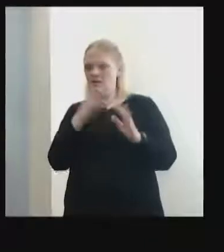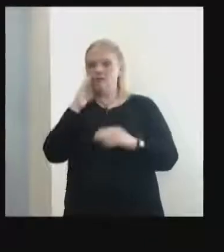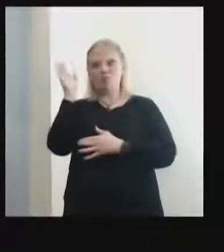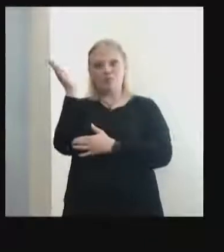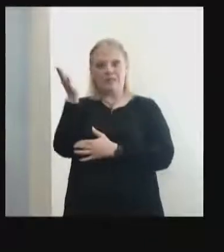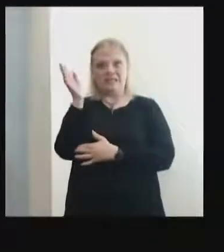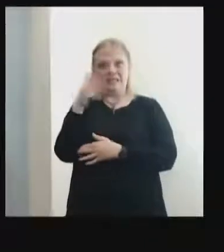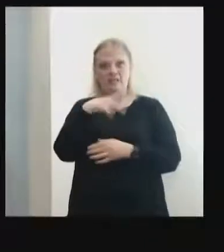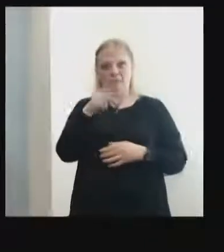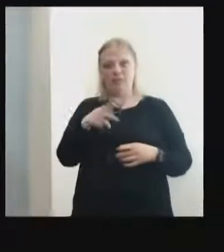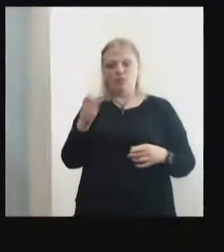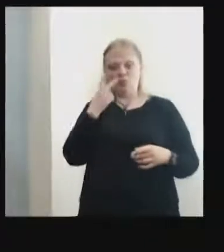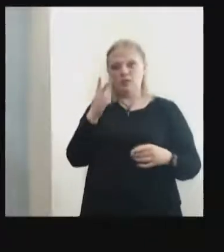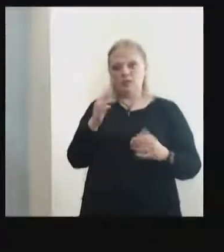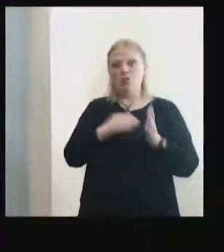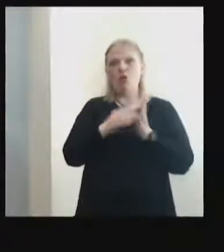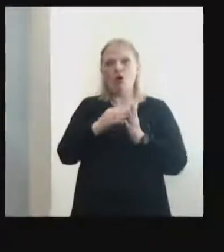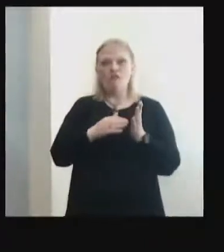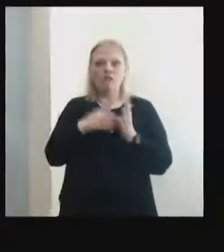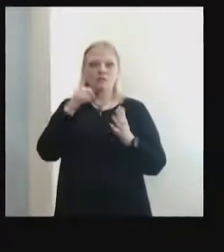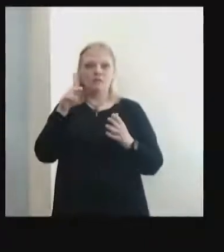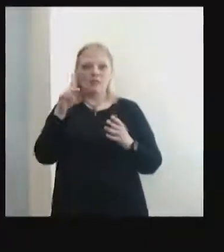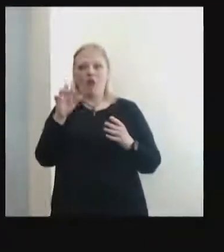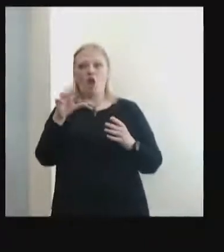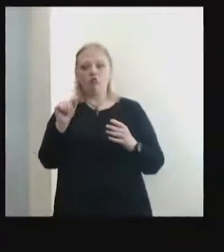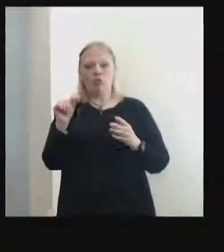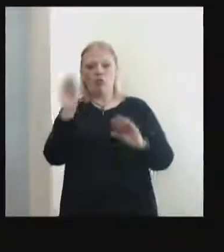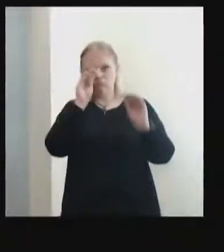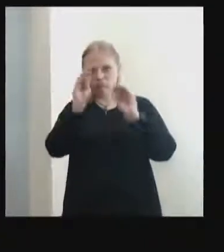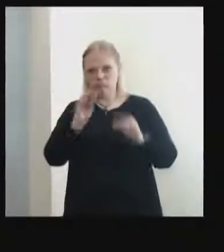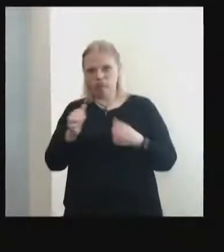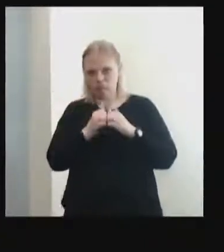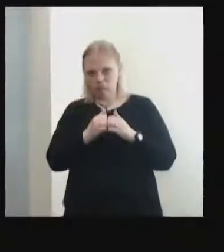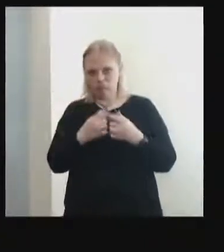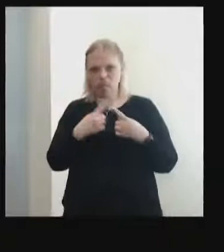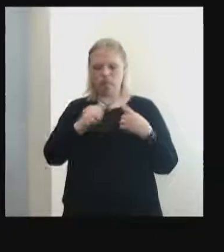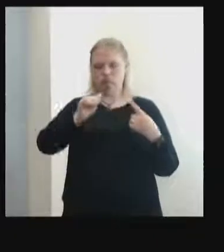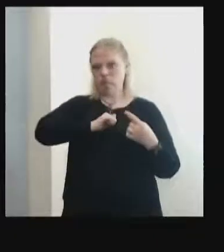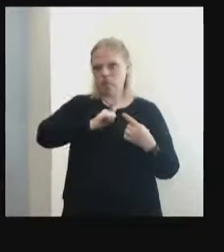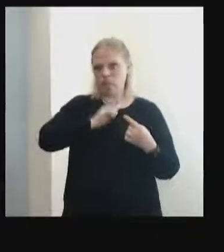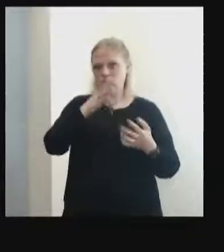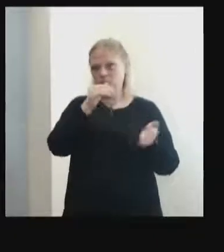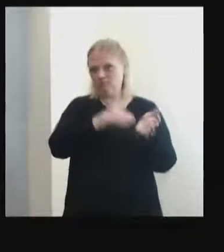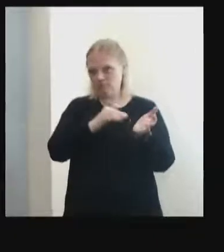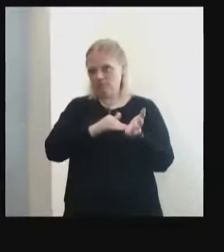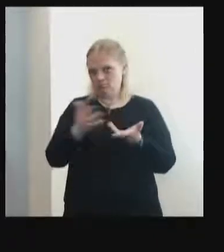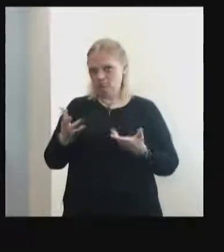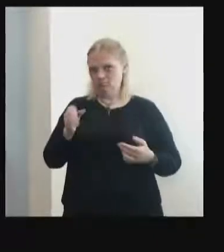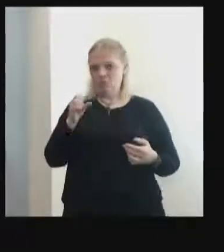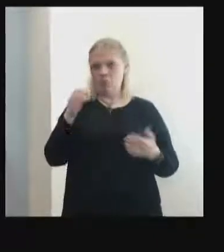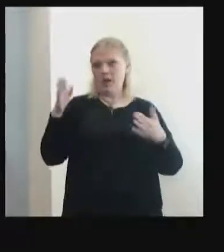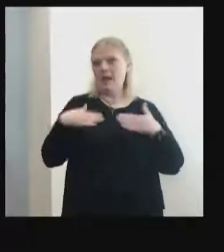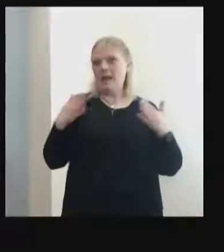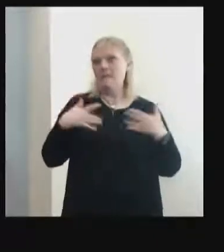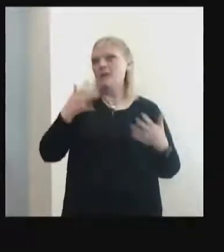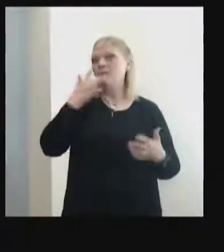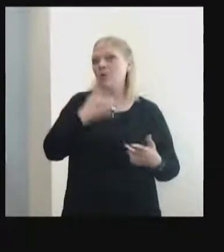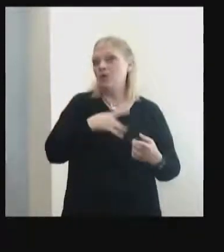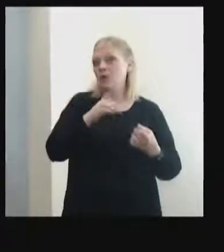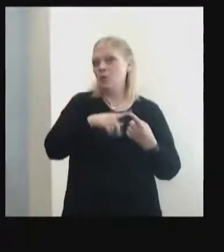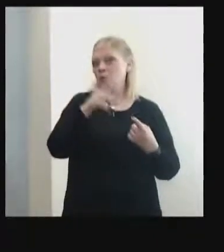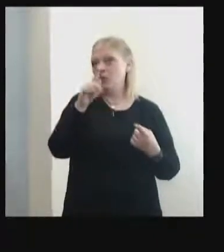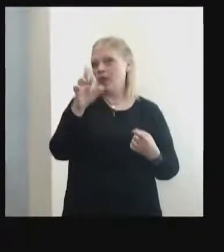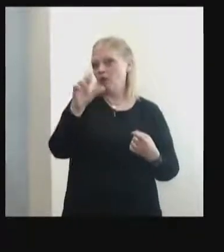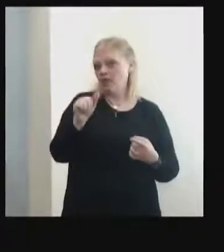presentation you see is often the handiwork of Kara, with additions from myself and Dr. B. So happy birthday to Kara